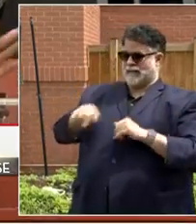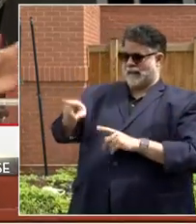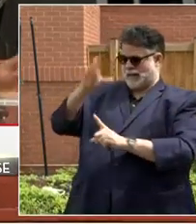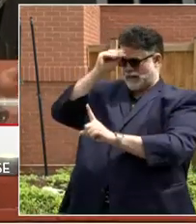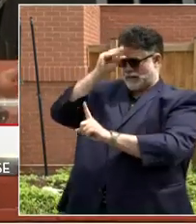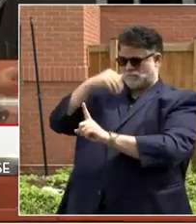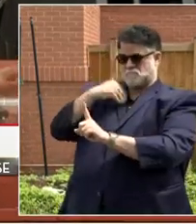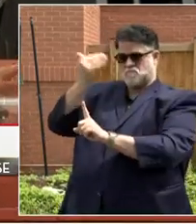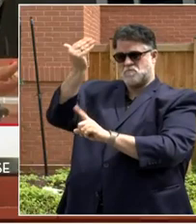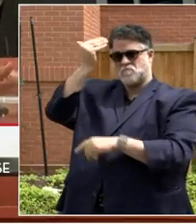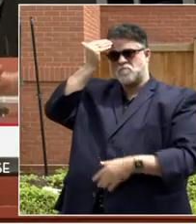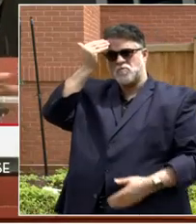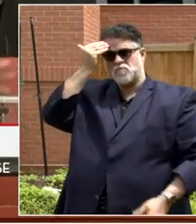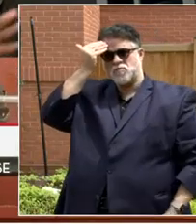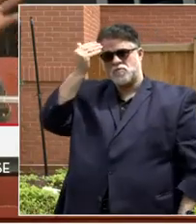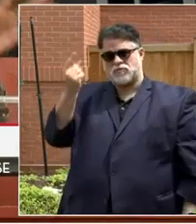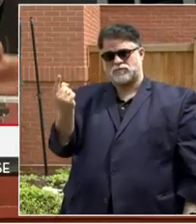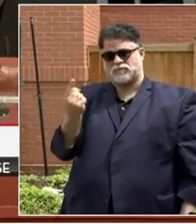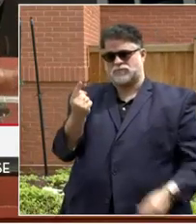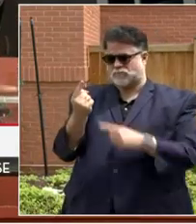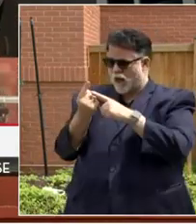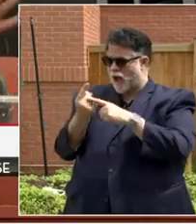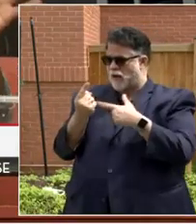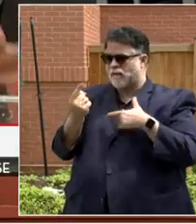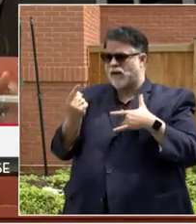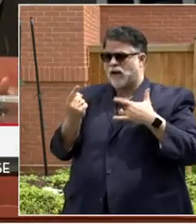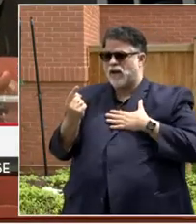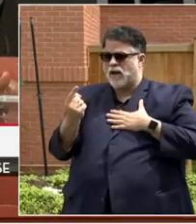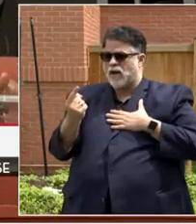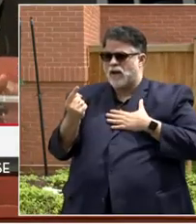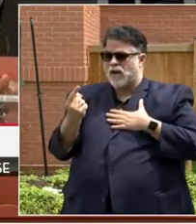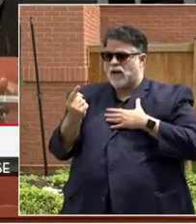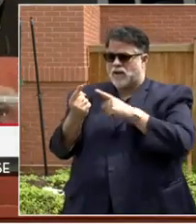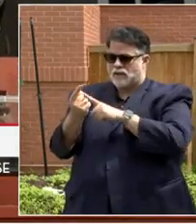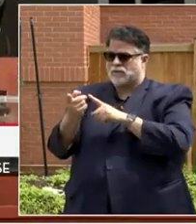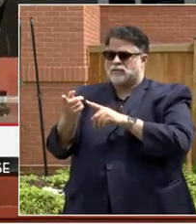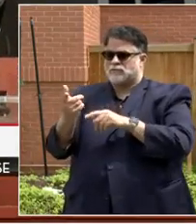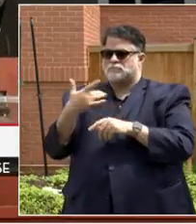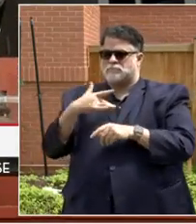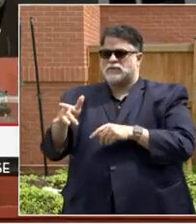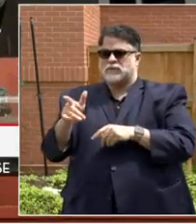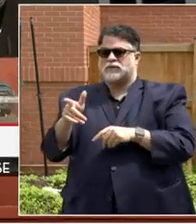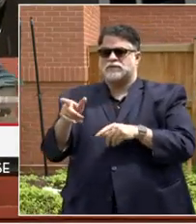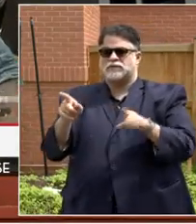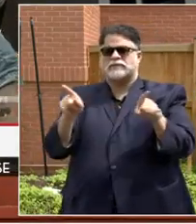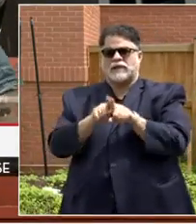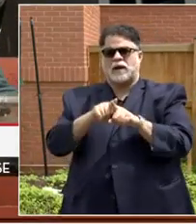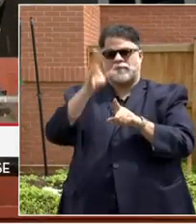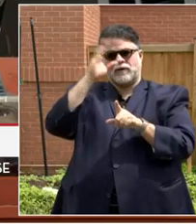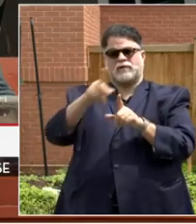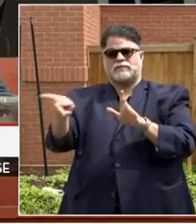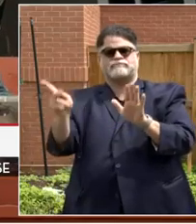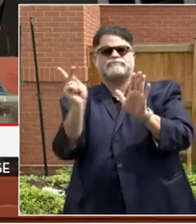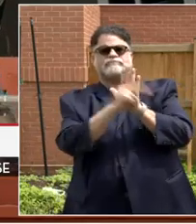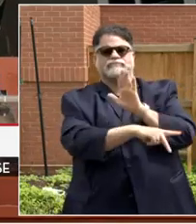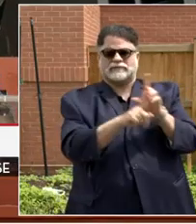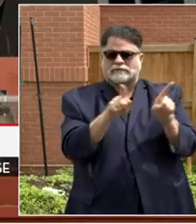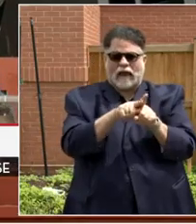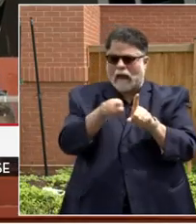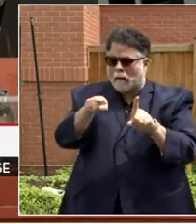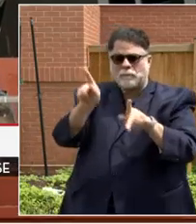because the same guys he asked me did I know was the same guys that took my son away. I told him yes. He asked